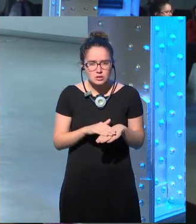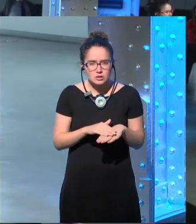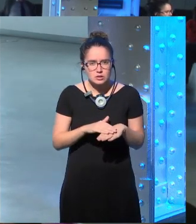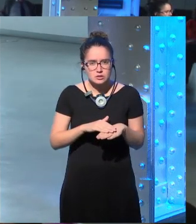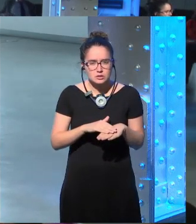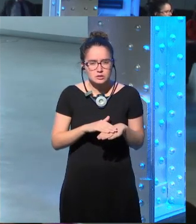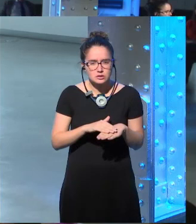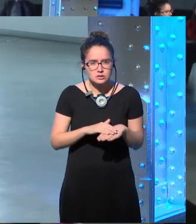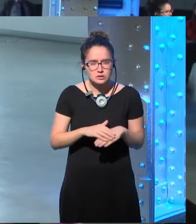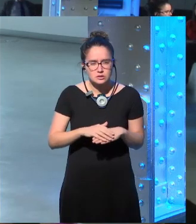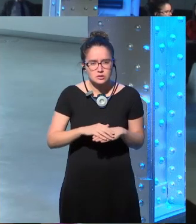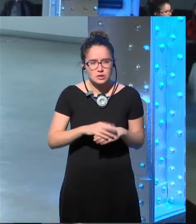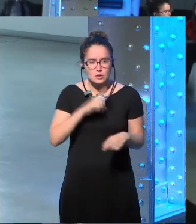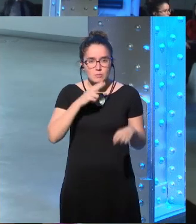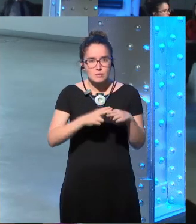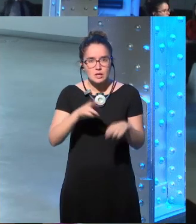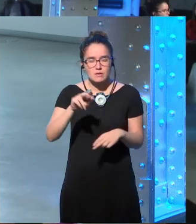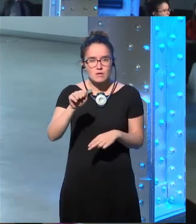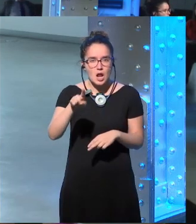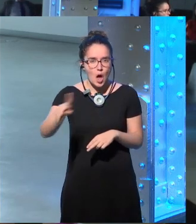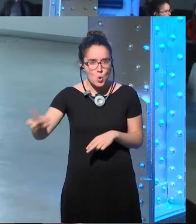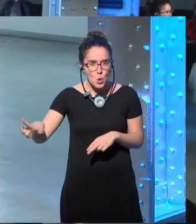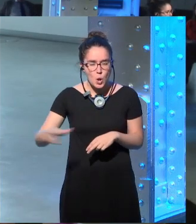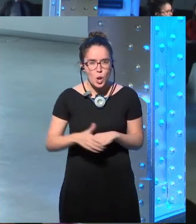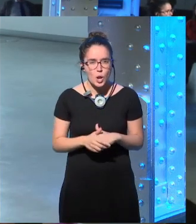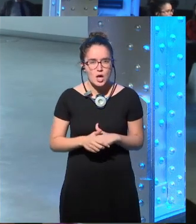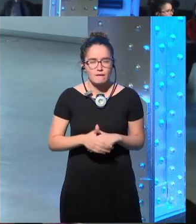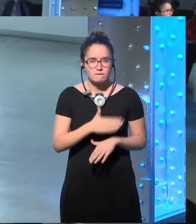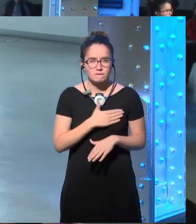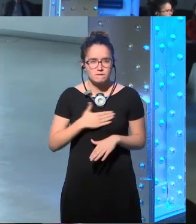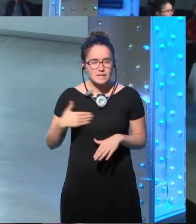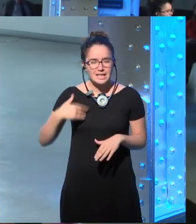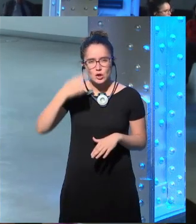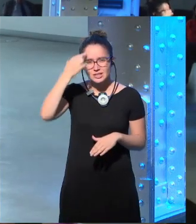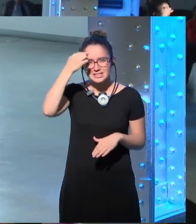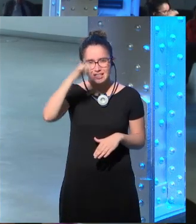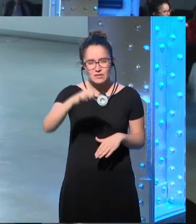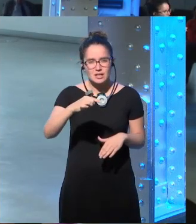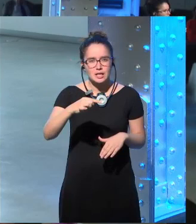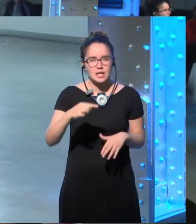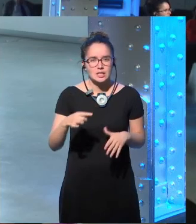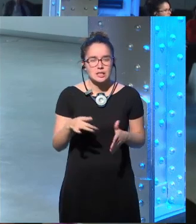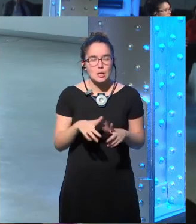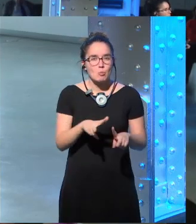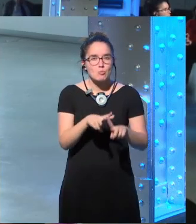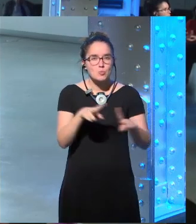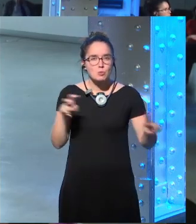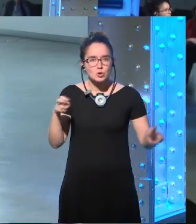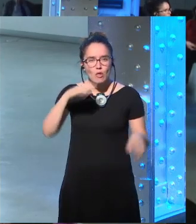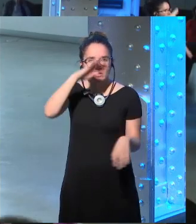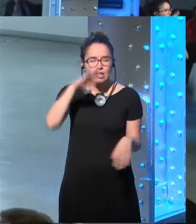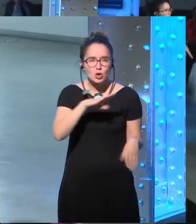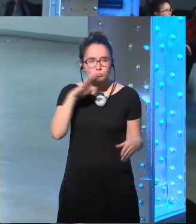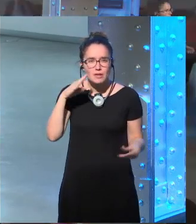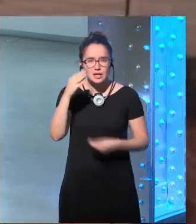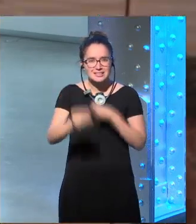My name is Raul. What can you do from a parent's point of view to educate your children to be